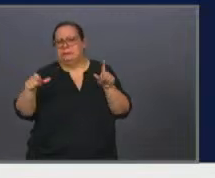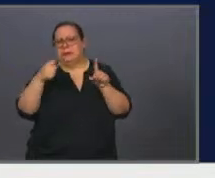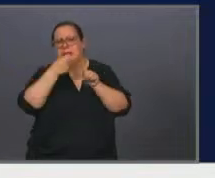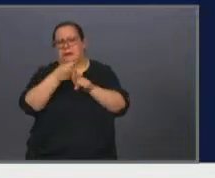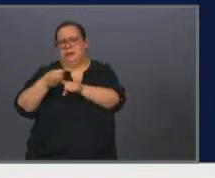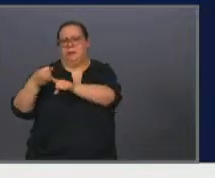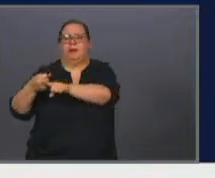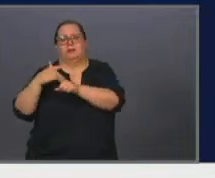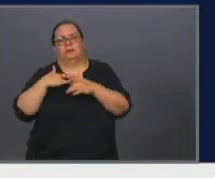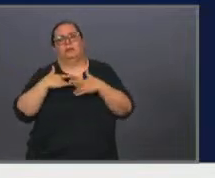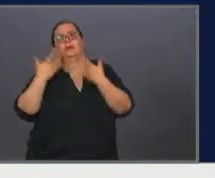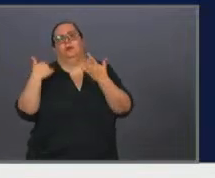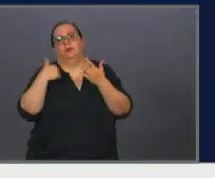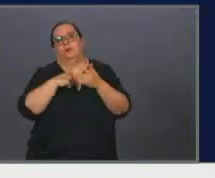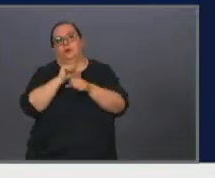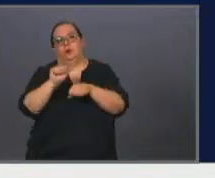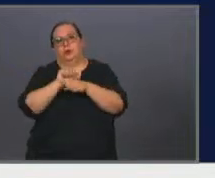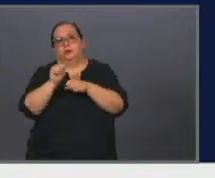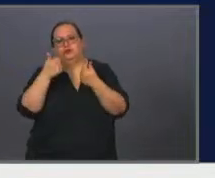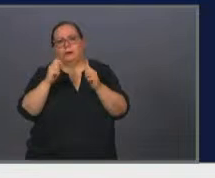up with solutions.